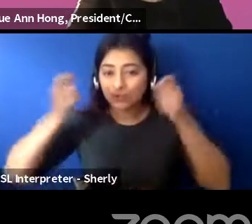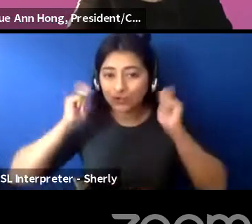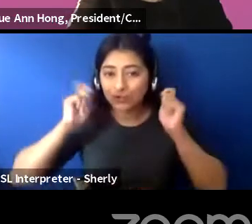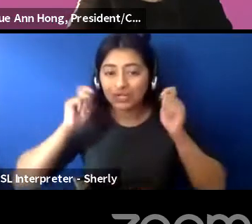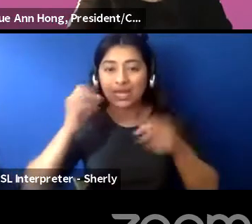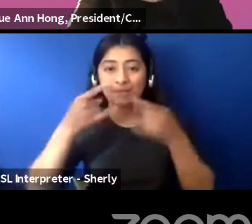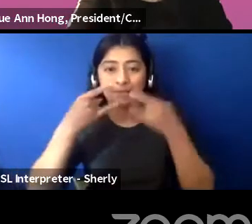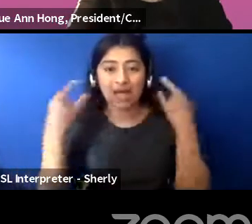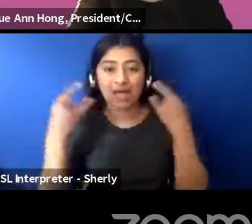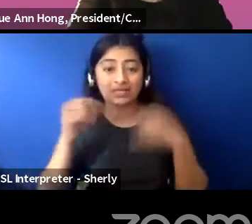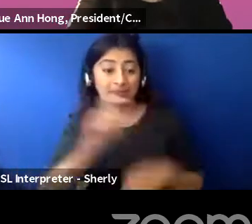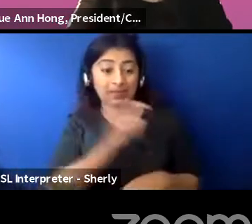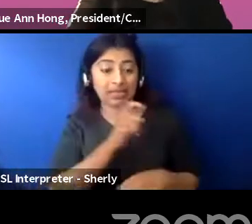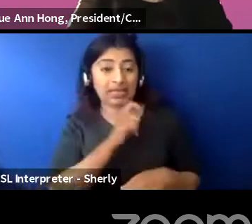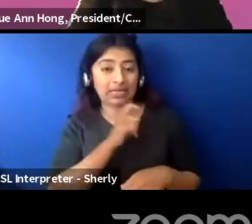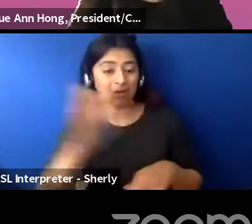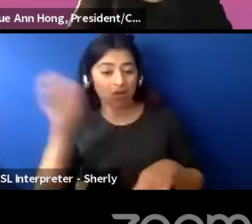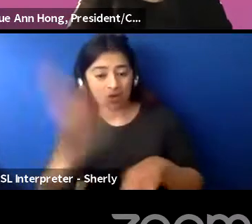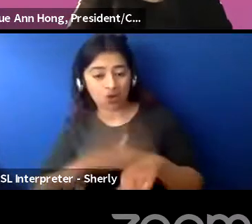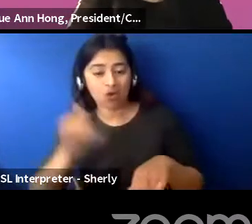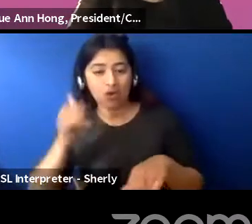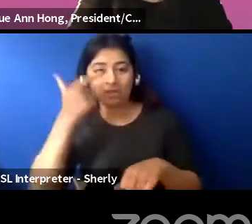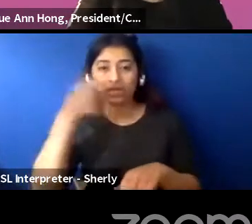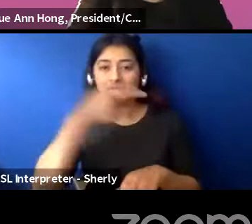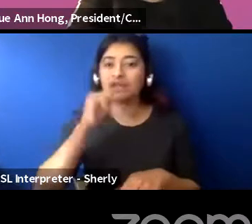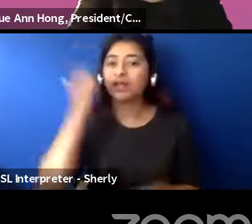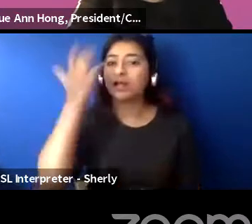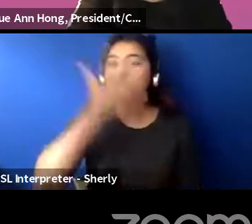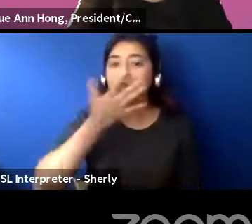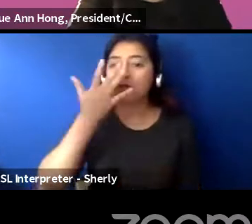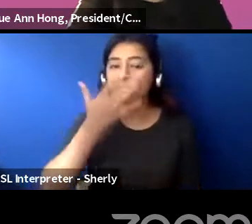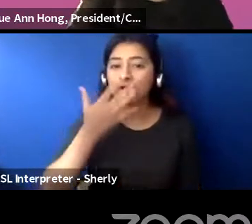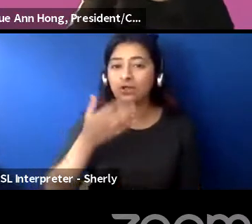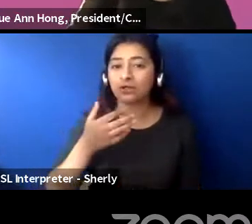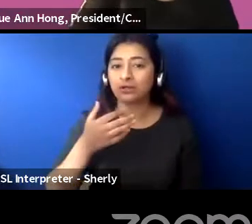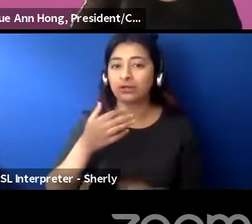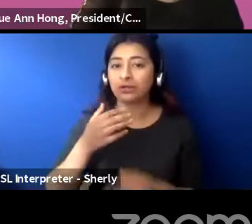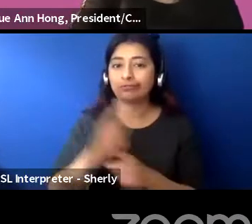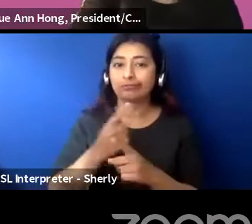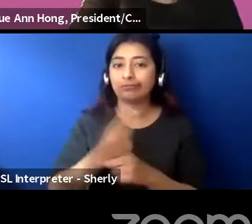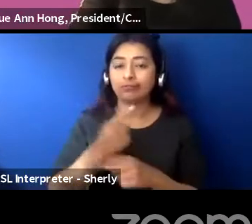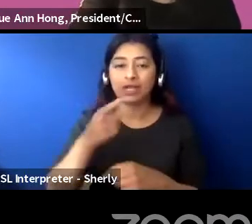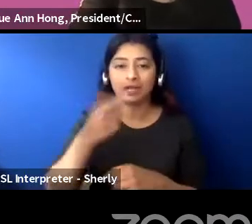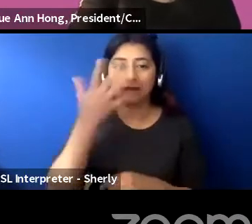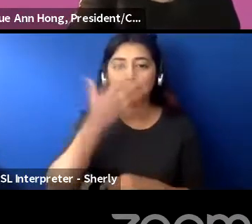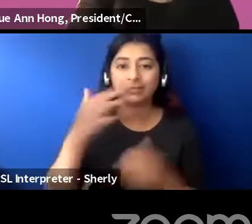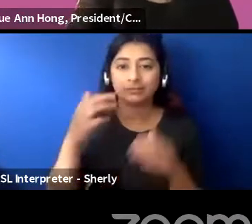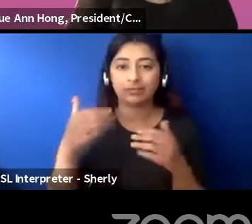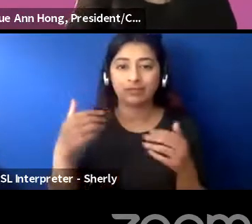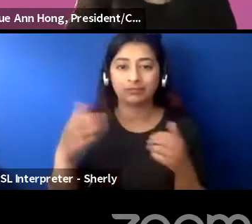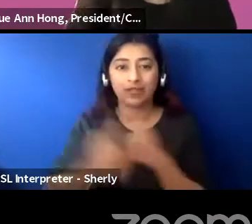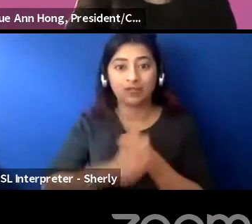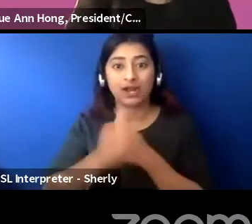and the police were called because he looked threatening. And meanwhile, this man is